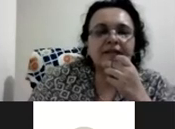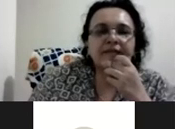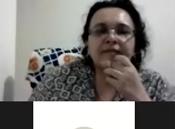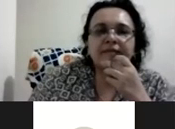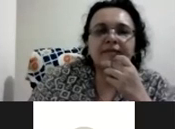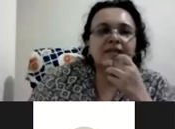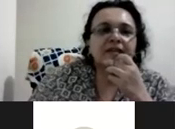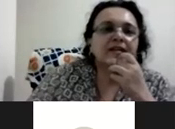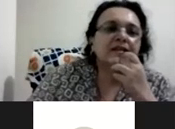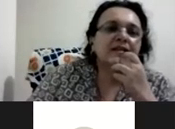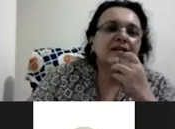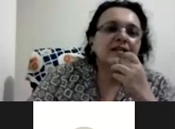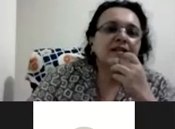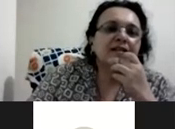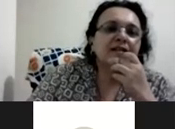merrier.